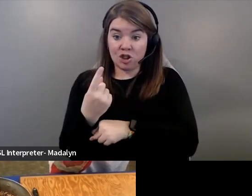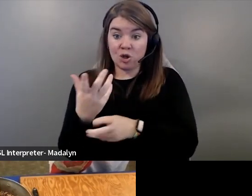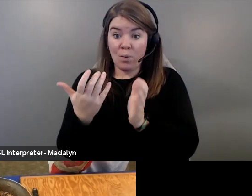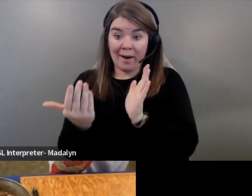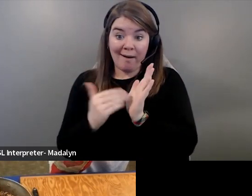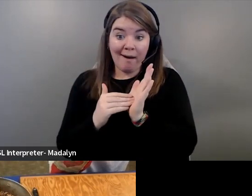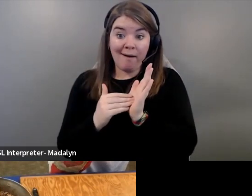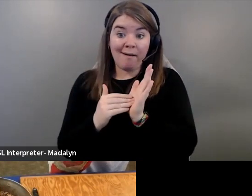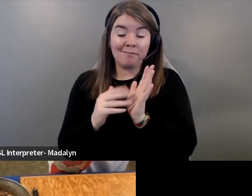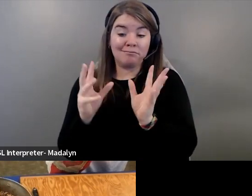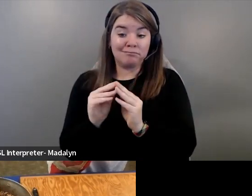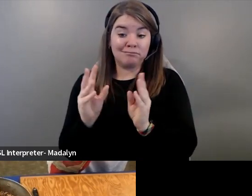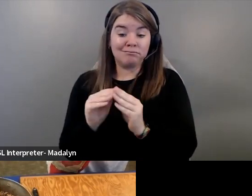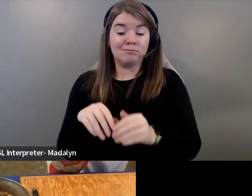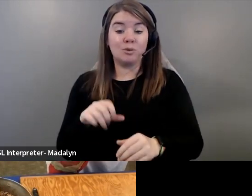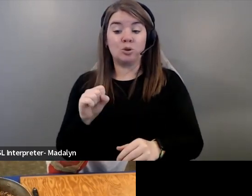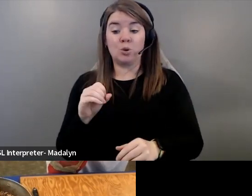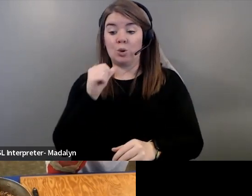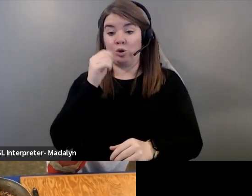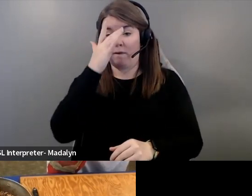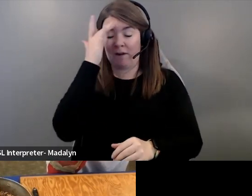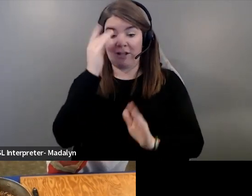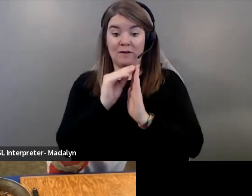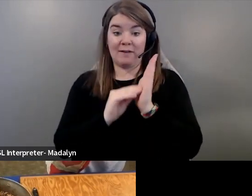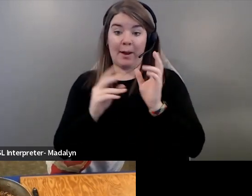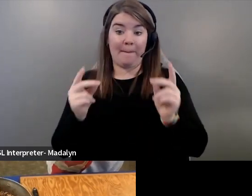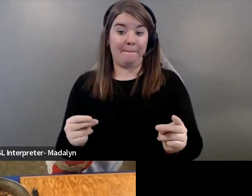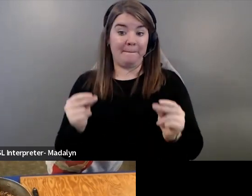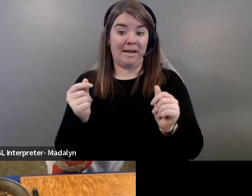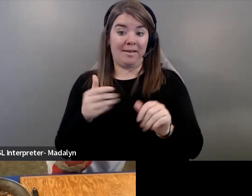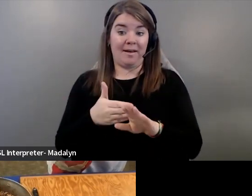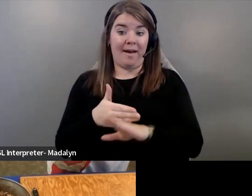conference. So don't forget to fill those out immediately after those